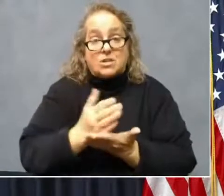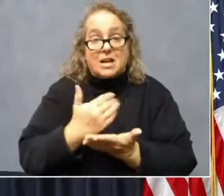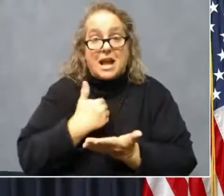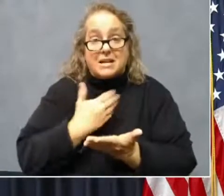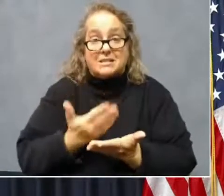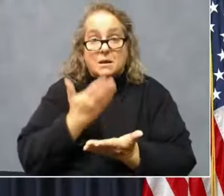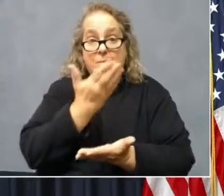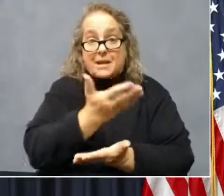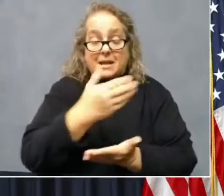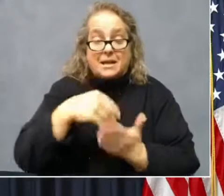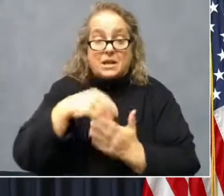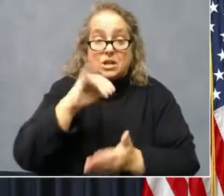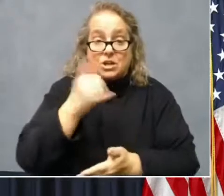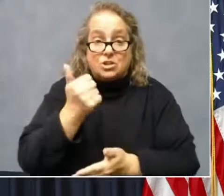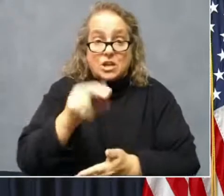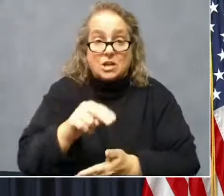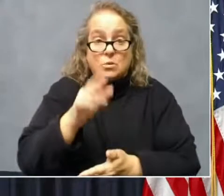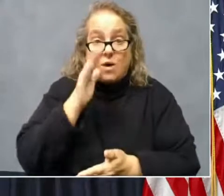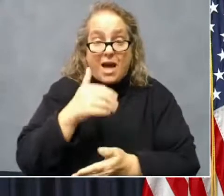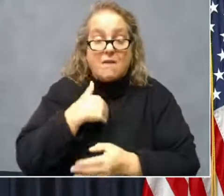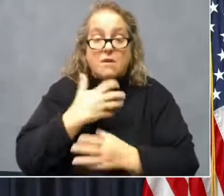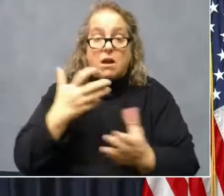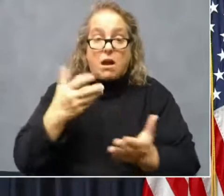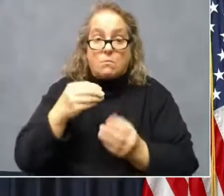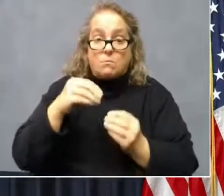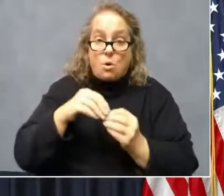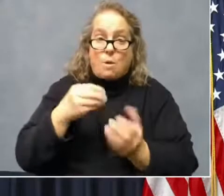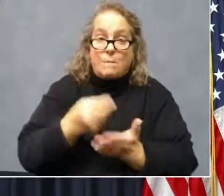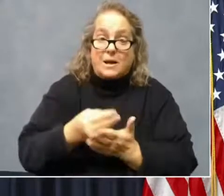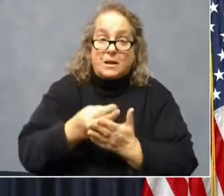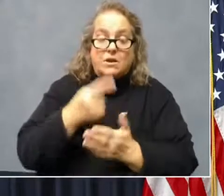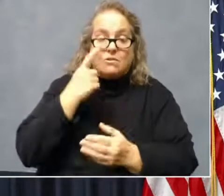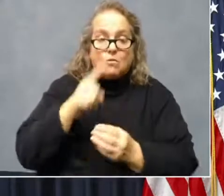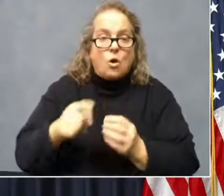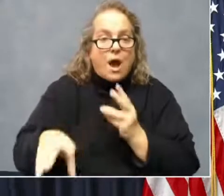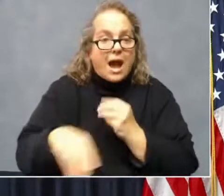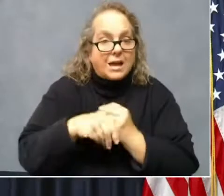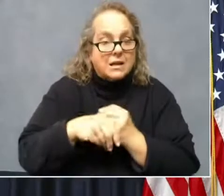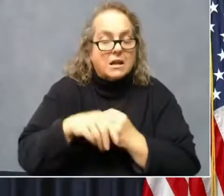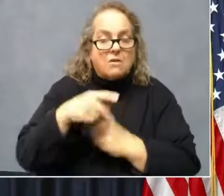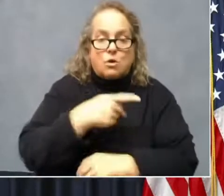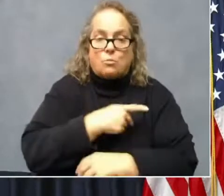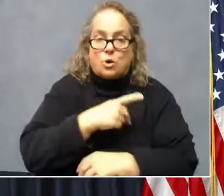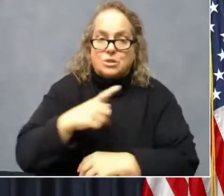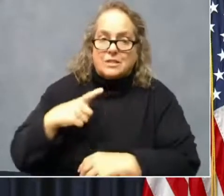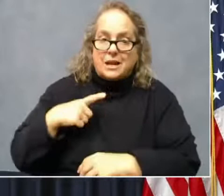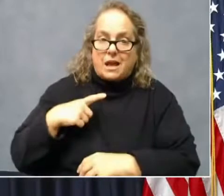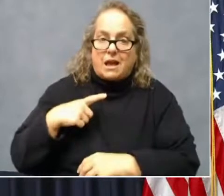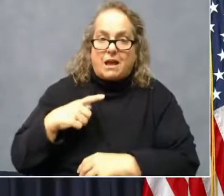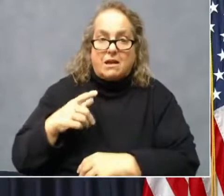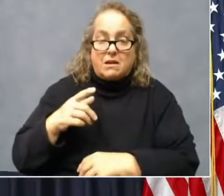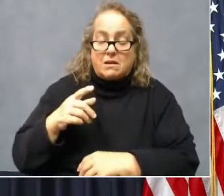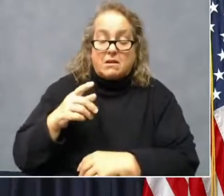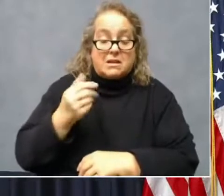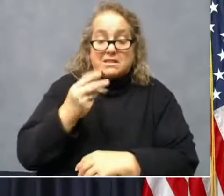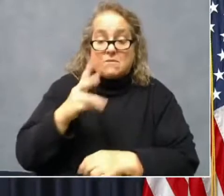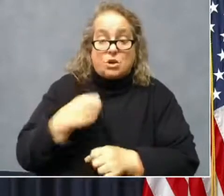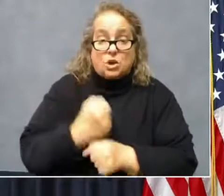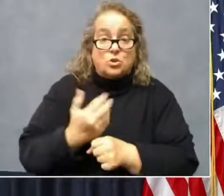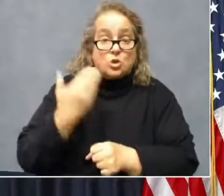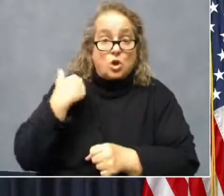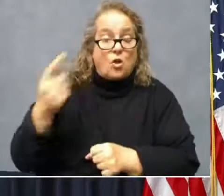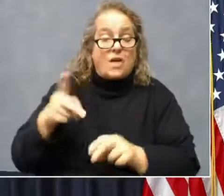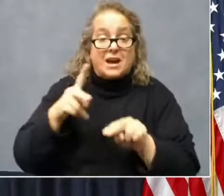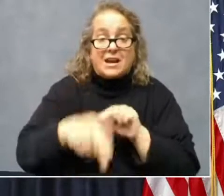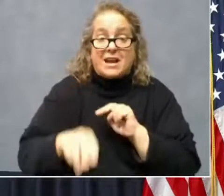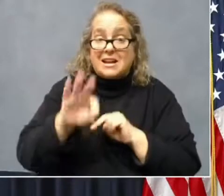significant funding for additional personnel, at least the 90-something that were cut several years ago. They're going to include the